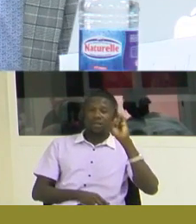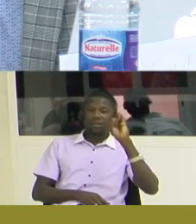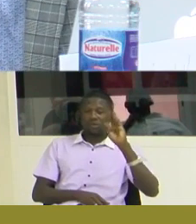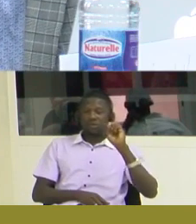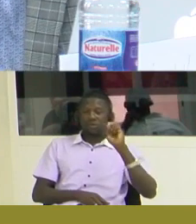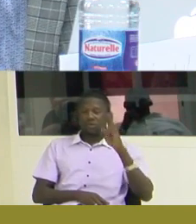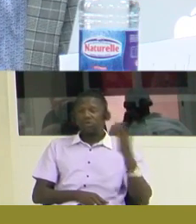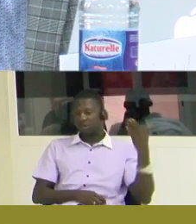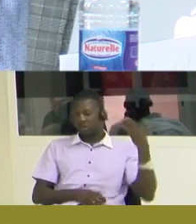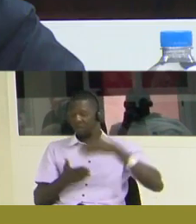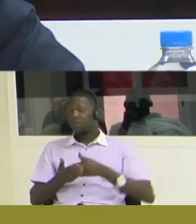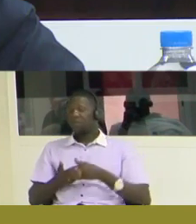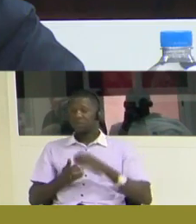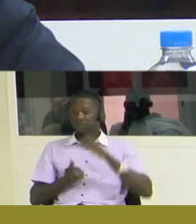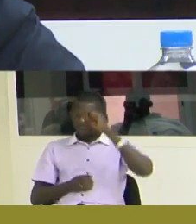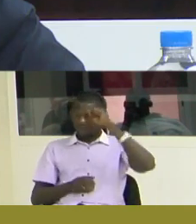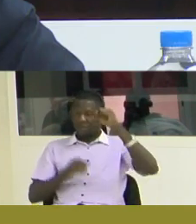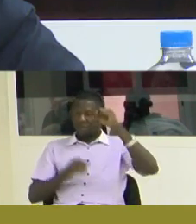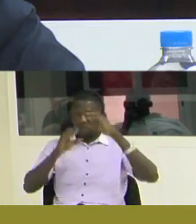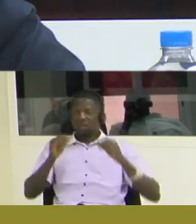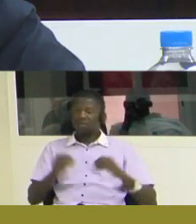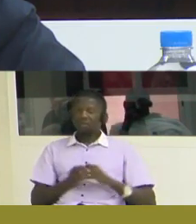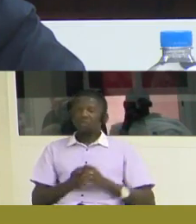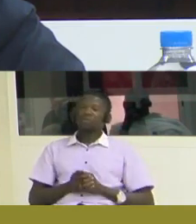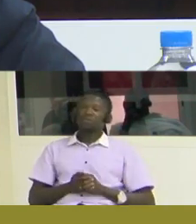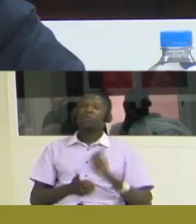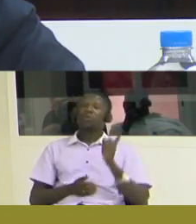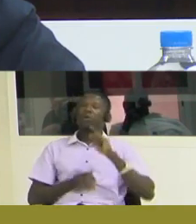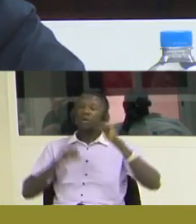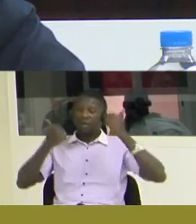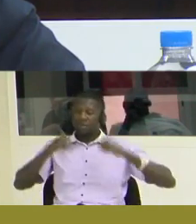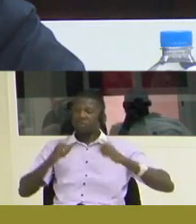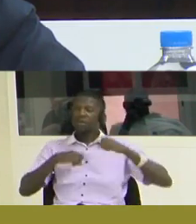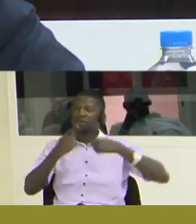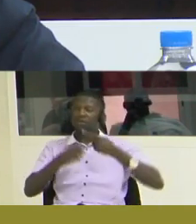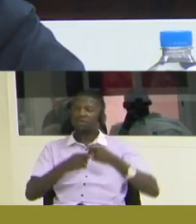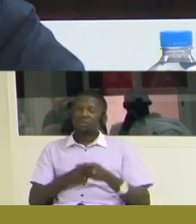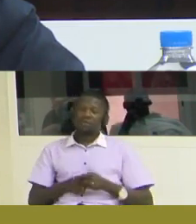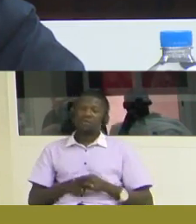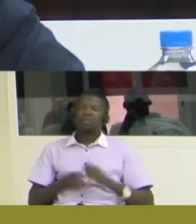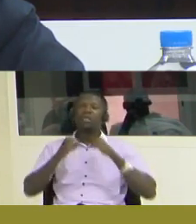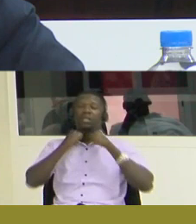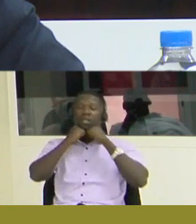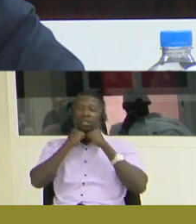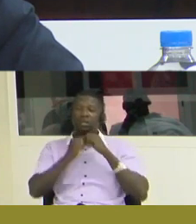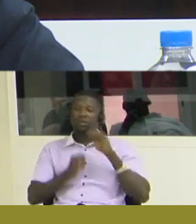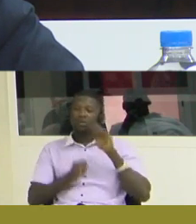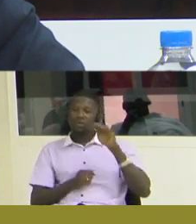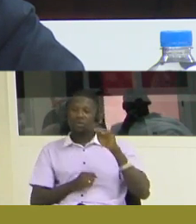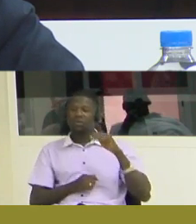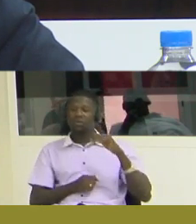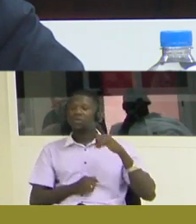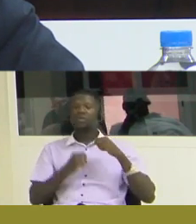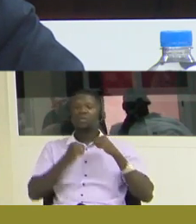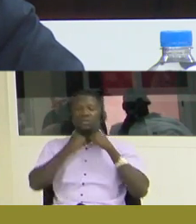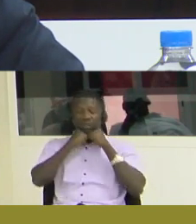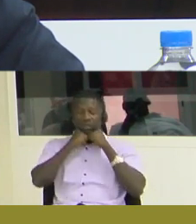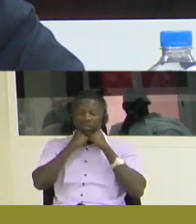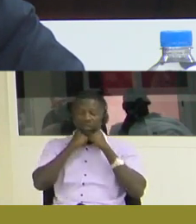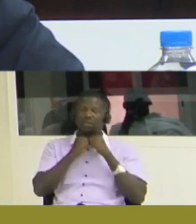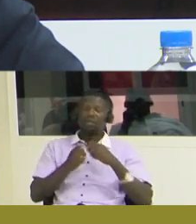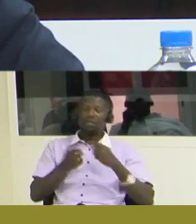he called sana again and the same thing happened sana call sandy boo Hydra and